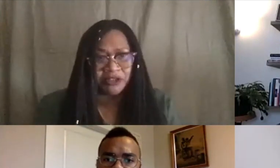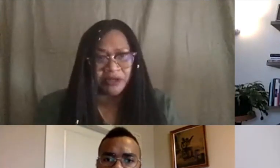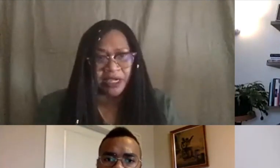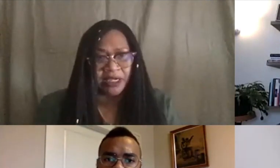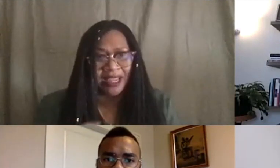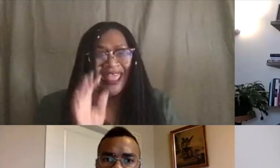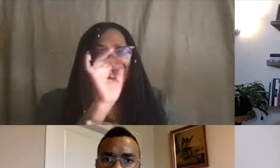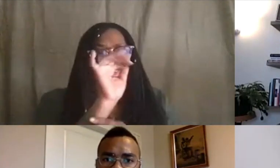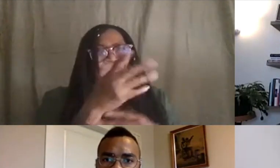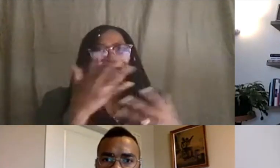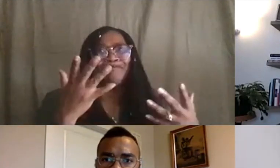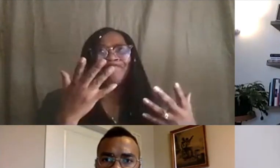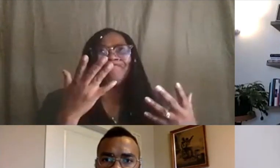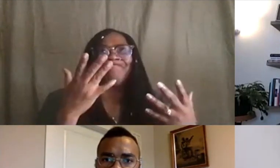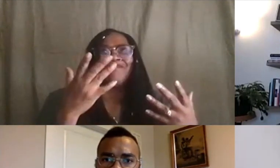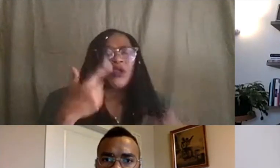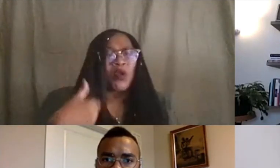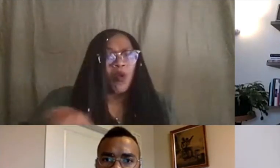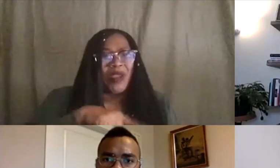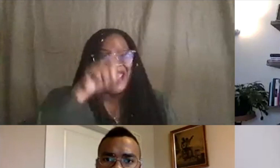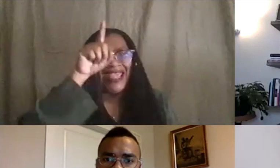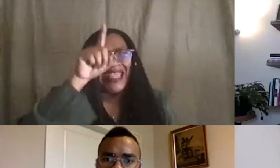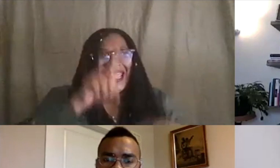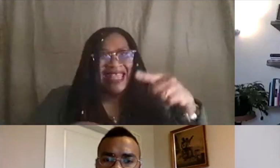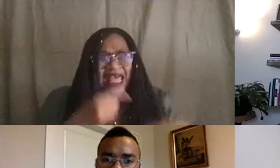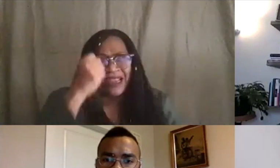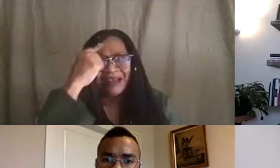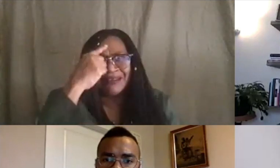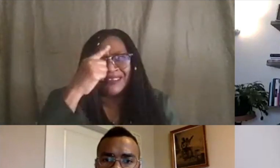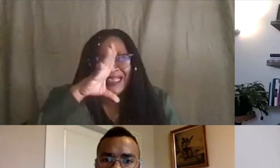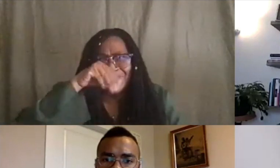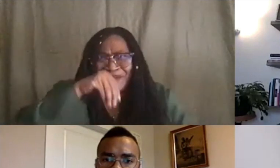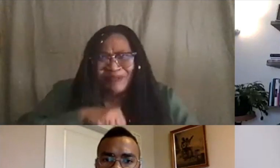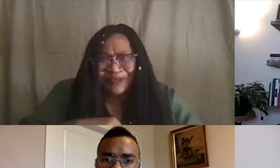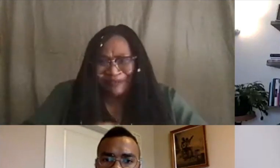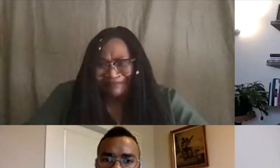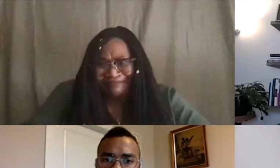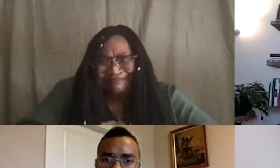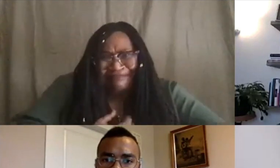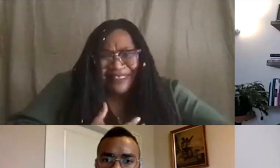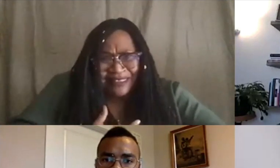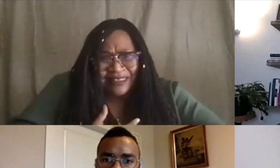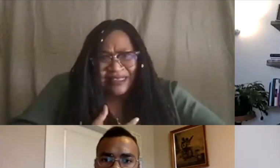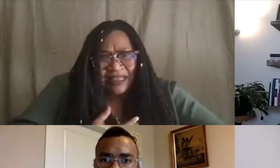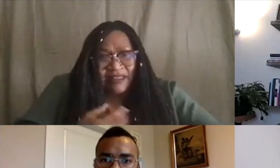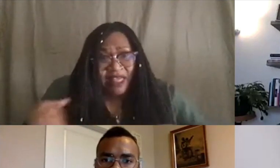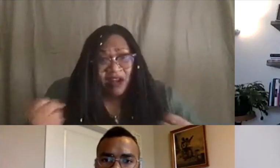There's something in us that can't embrace the horror of knowing that human beings knowingly do this to other human beings.